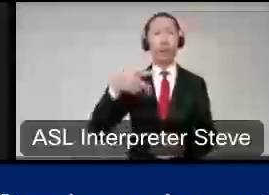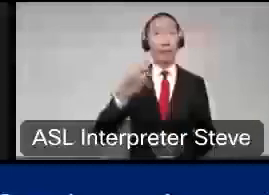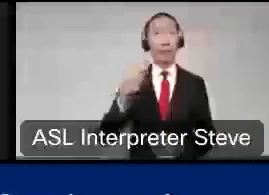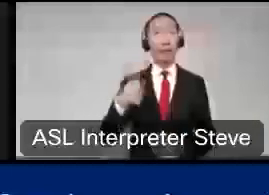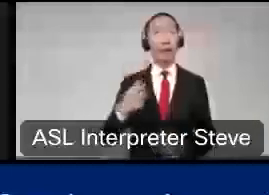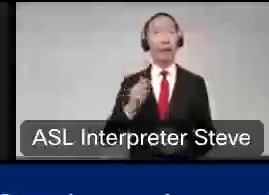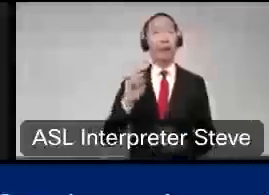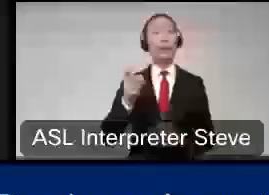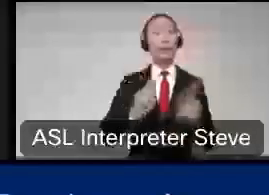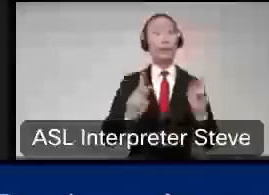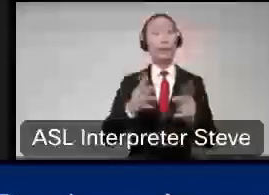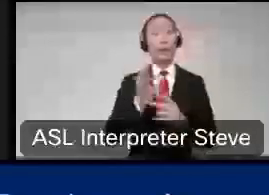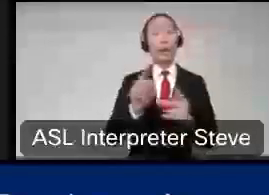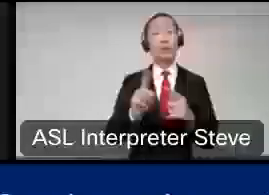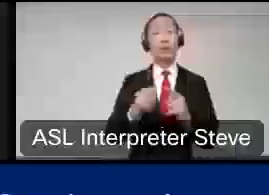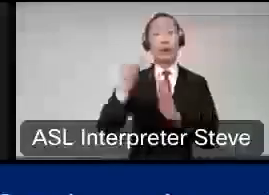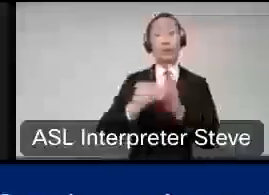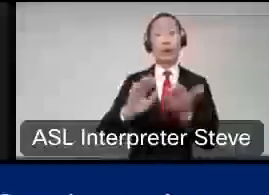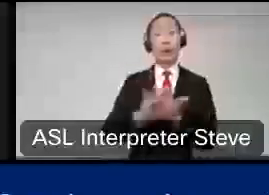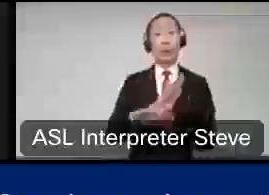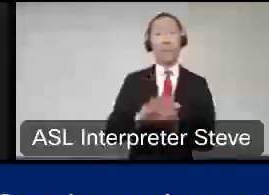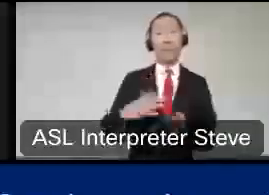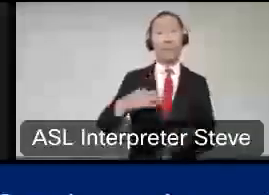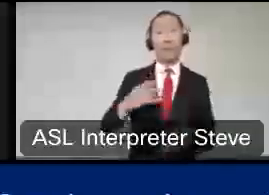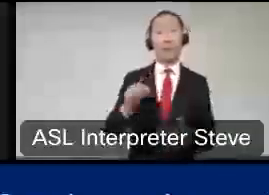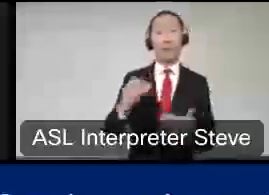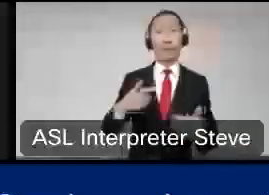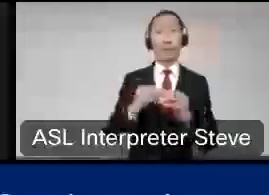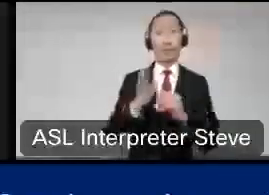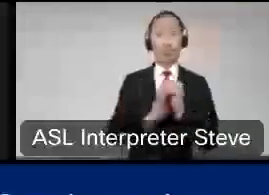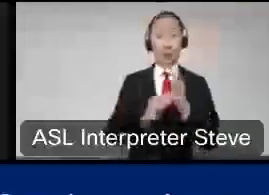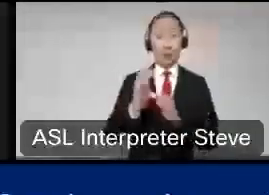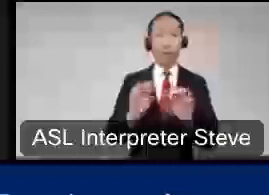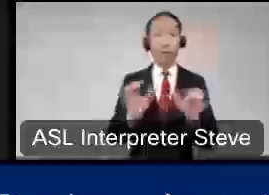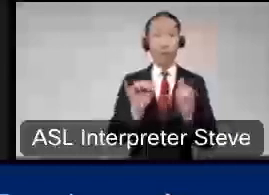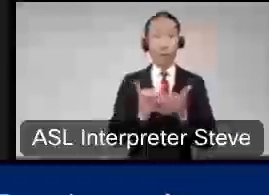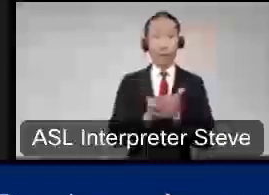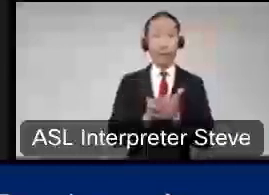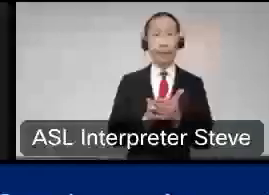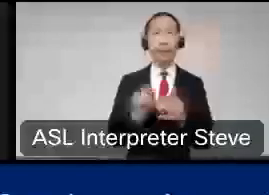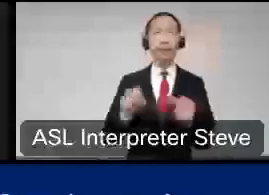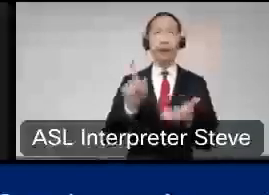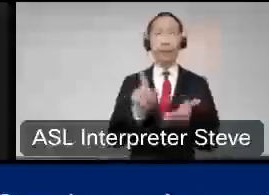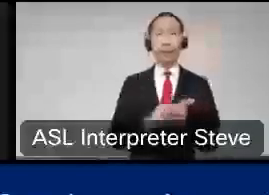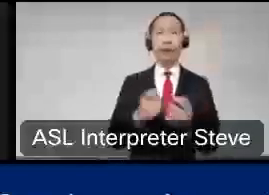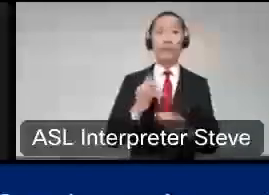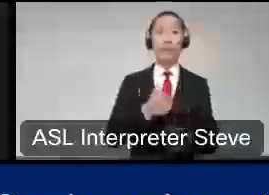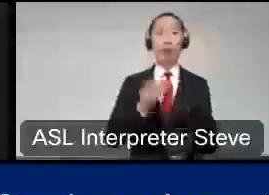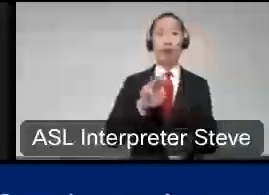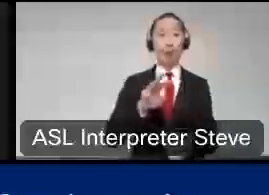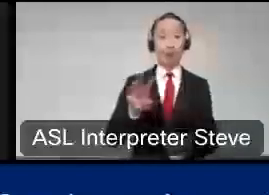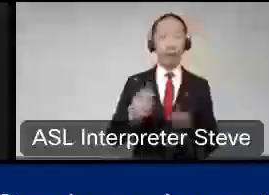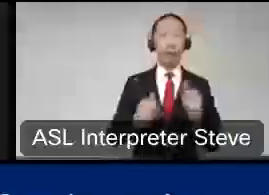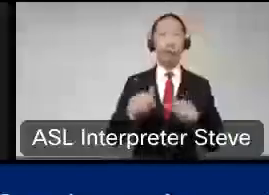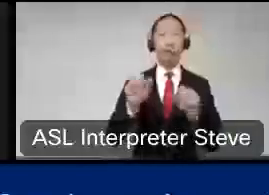also give people the option to fill out a paper application if they feel more comfortable doing that. You can print that out from our website, or